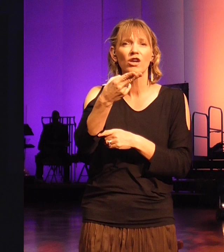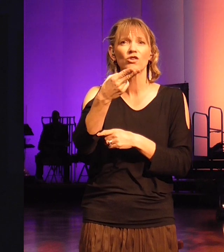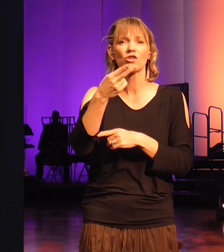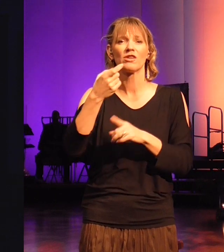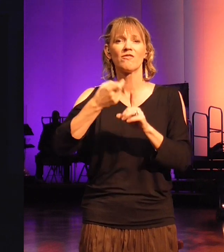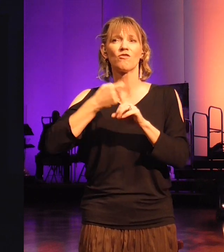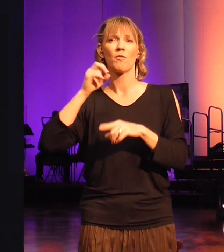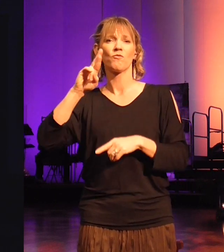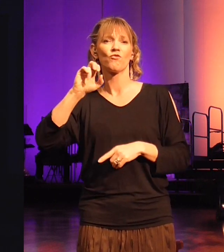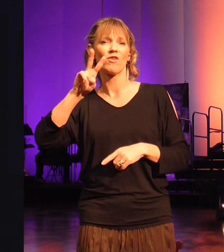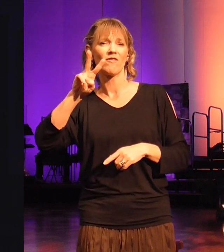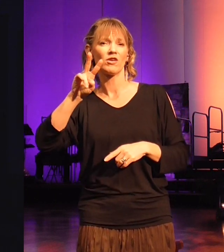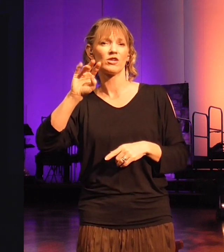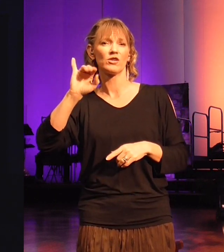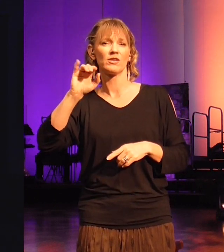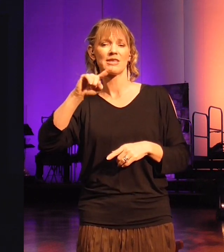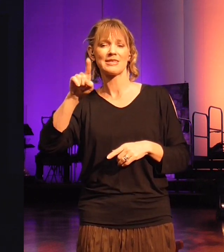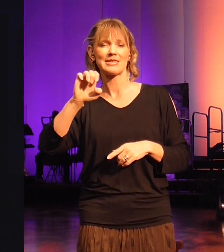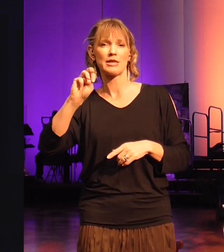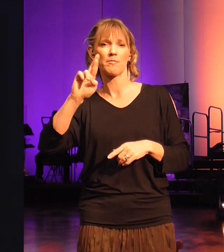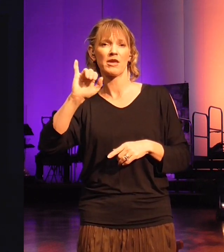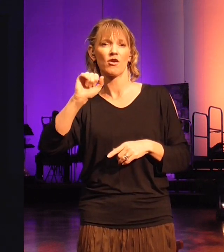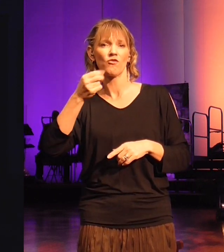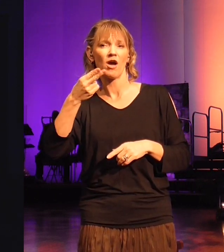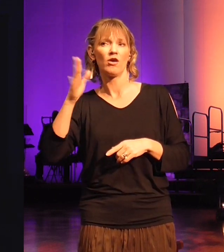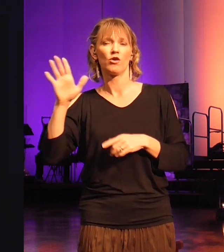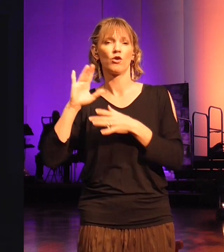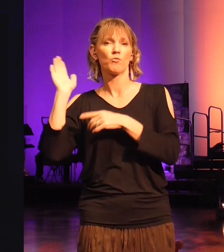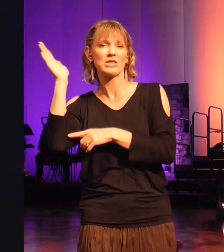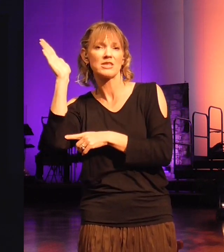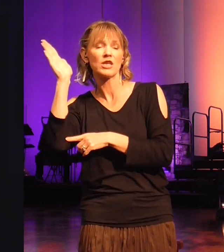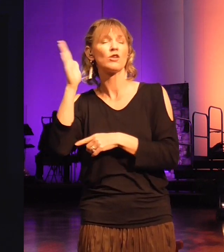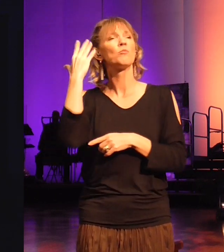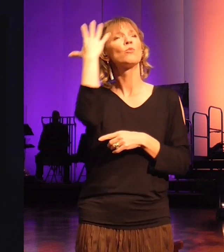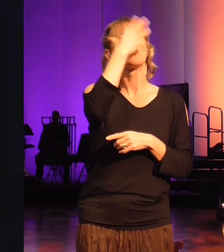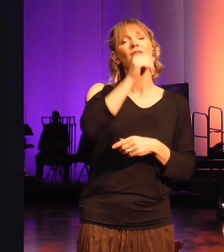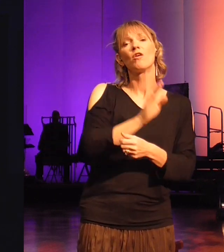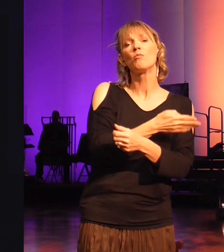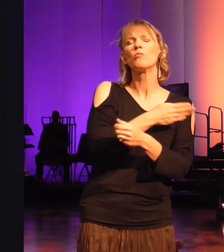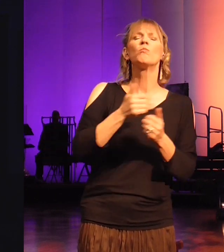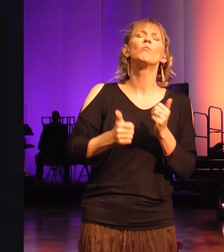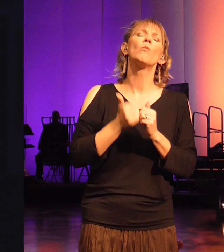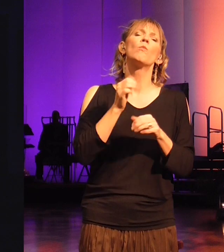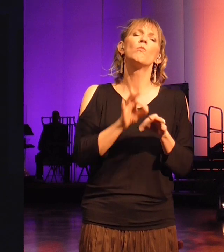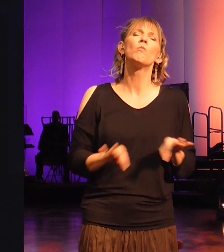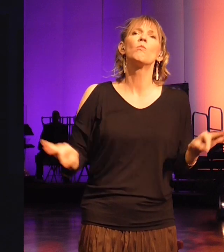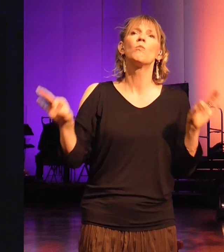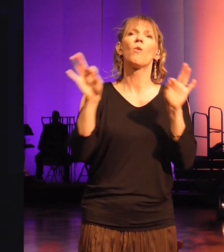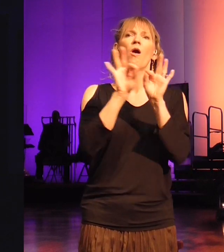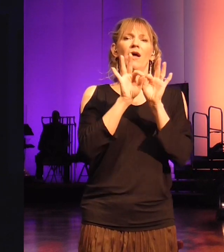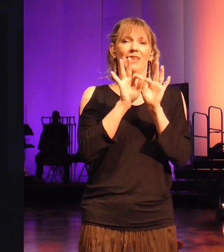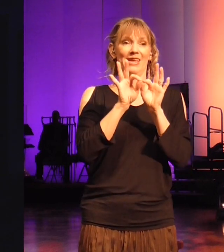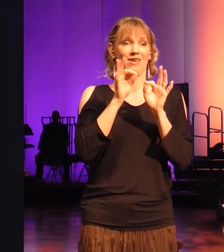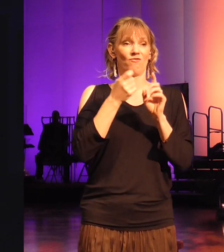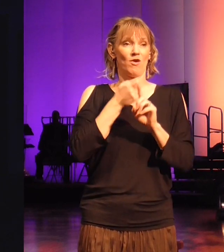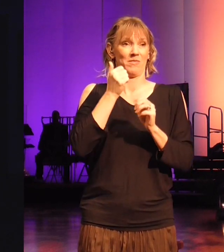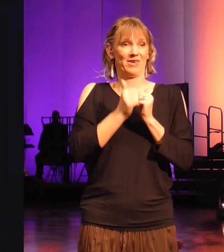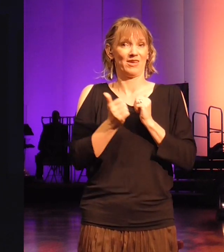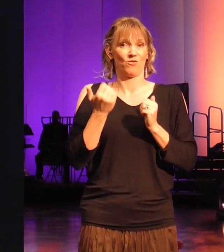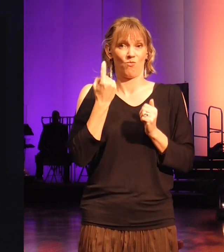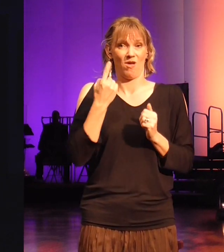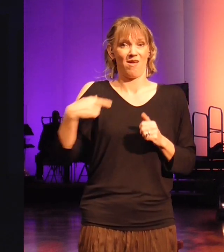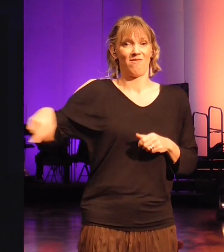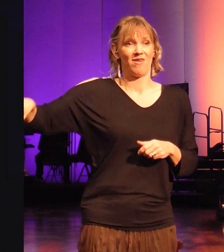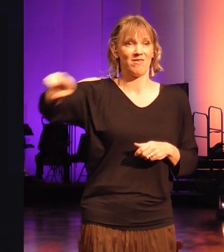her presentation, the beautiful music, and most importantly, it's shining so brightly from each one of you.